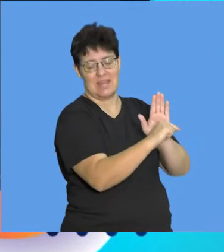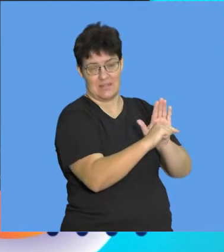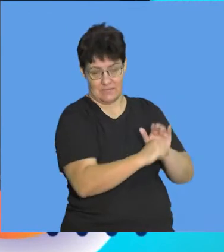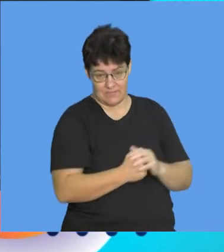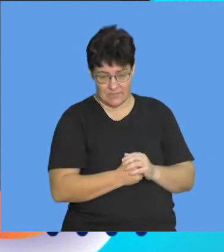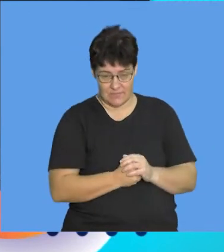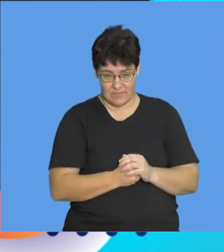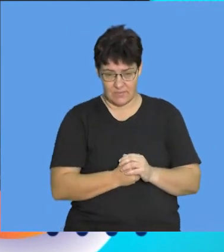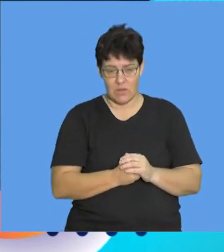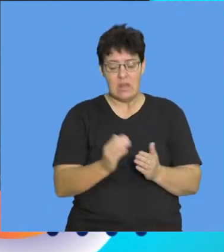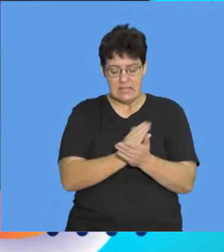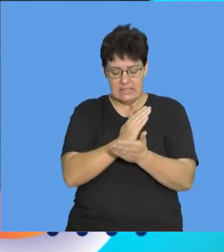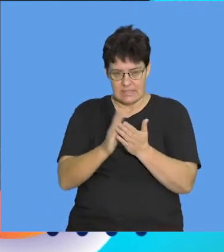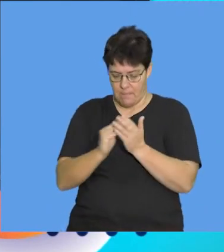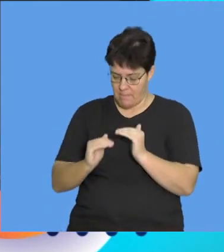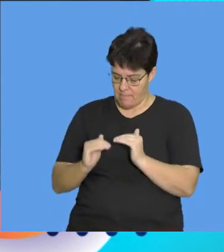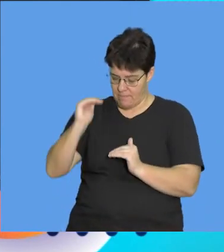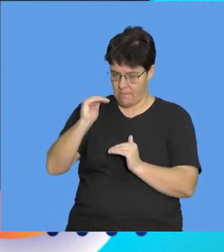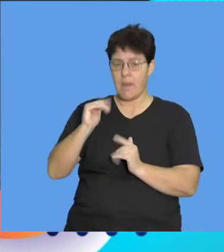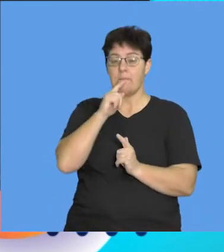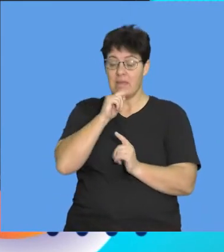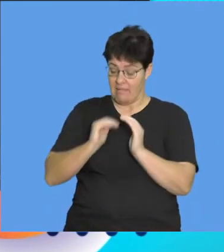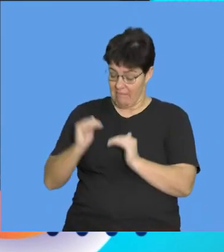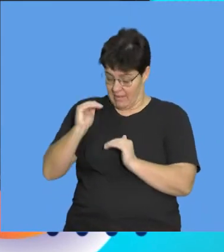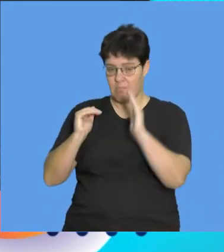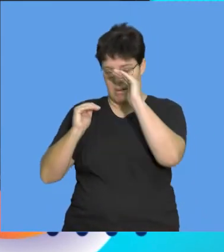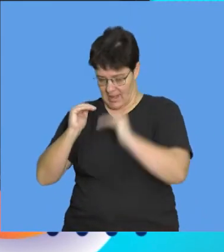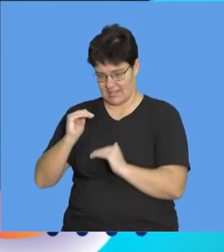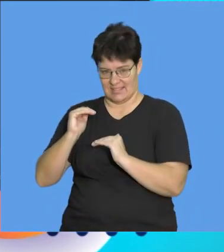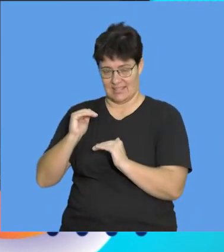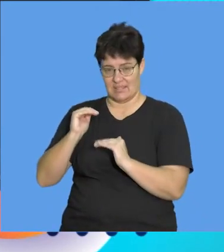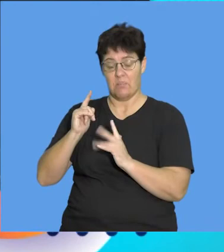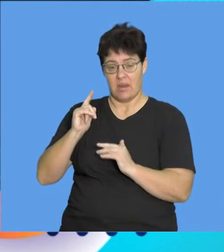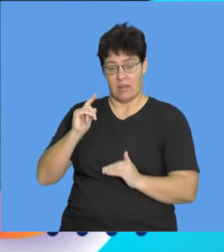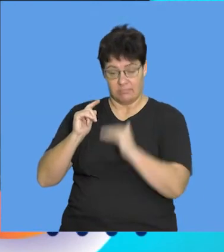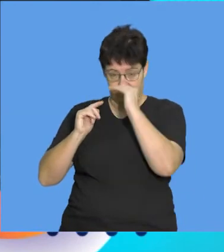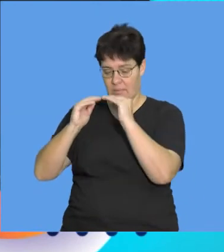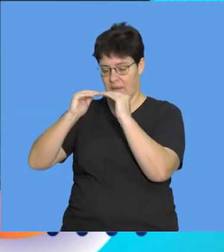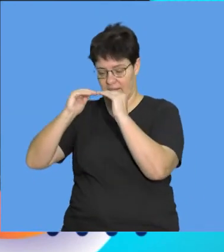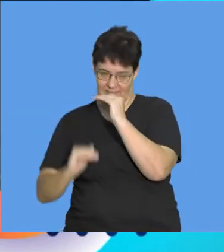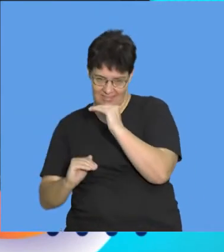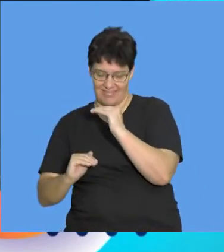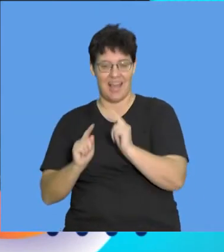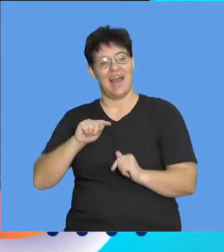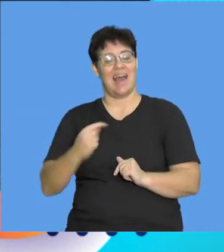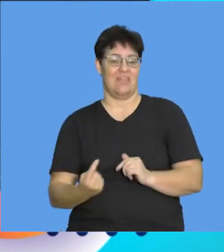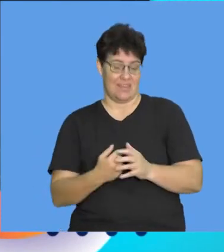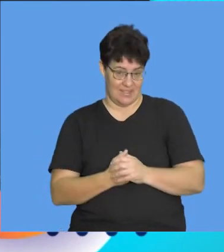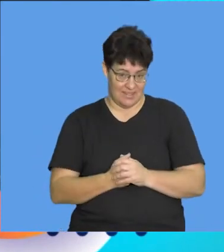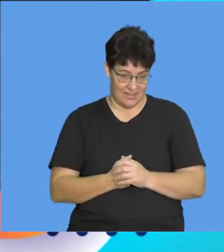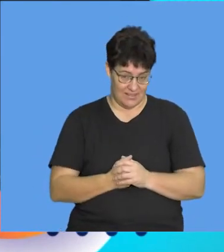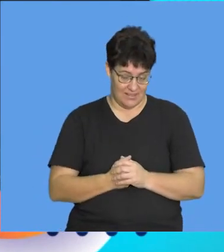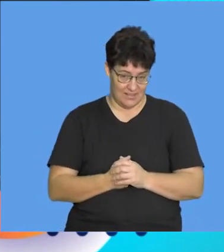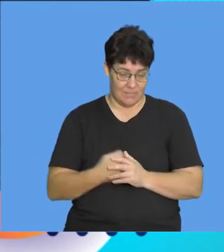hormones increase, causing a decrease in the other, and likewise an increase in another hormone causing a decrease